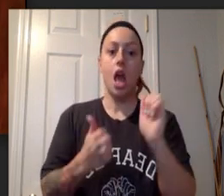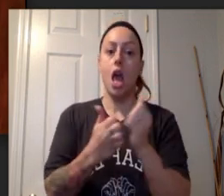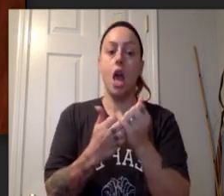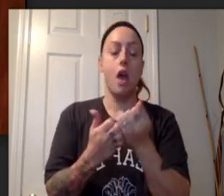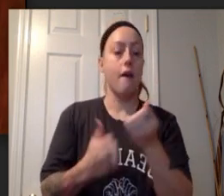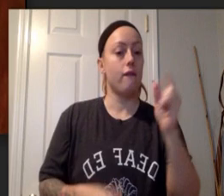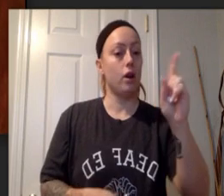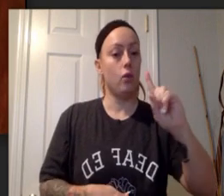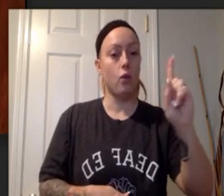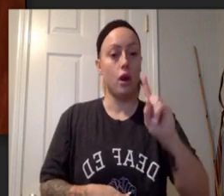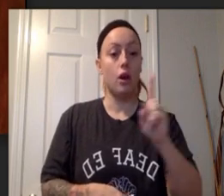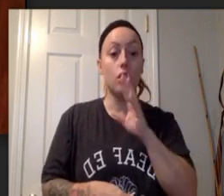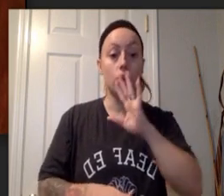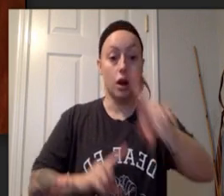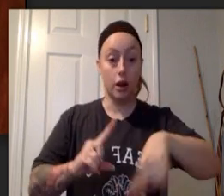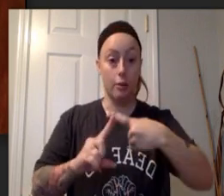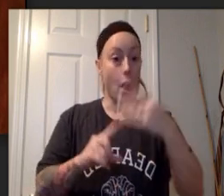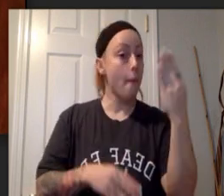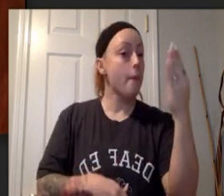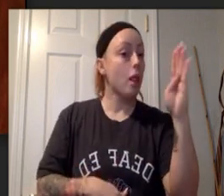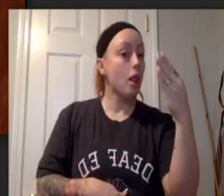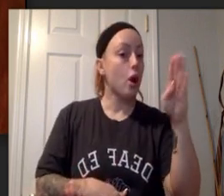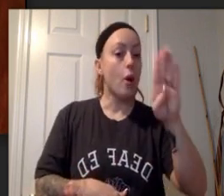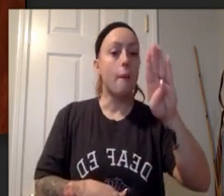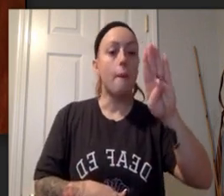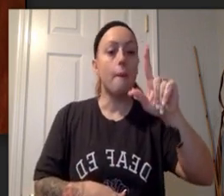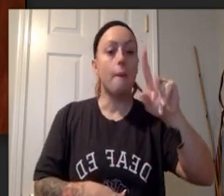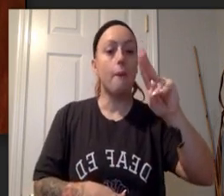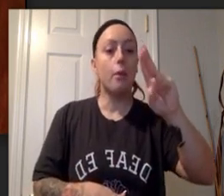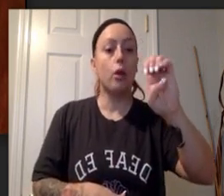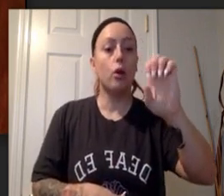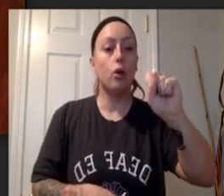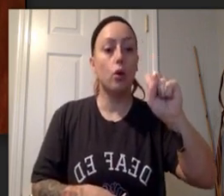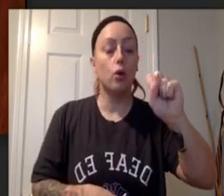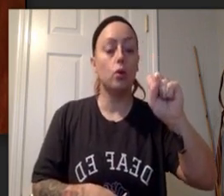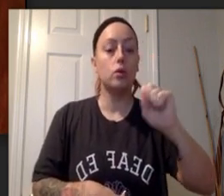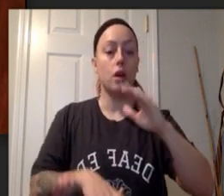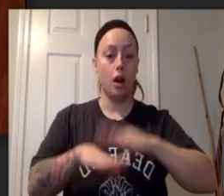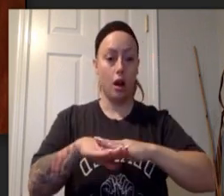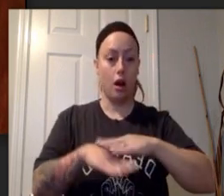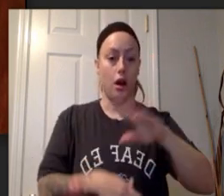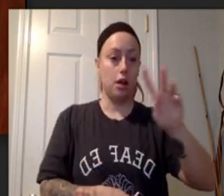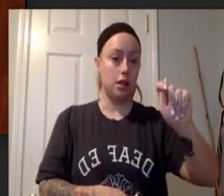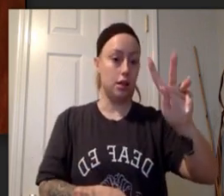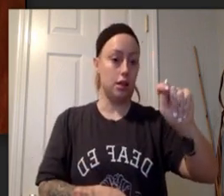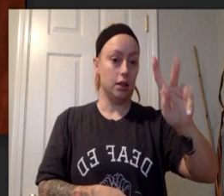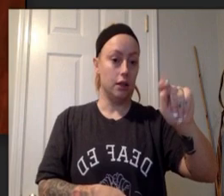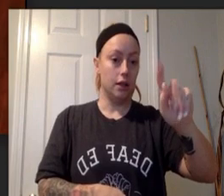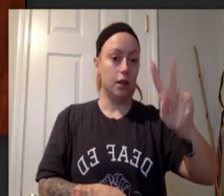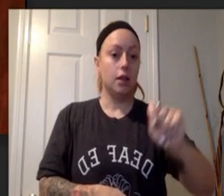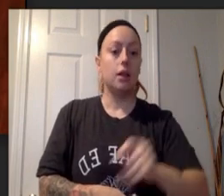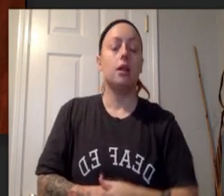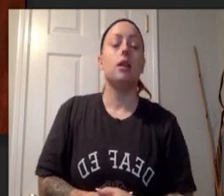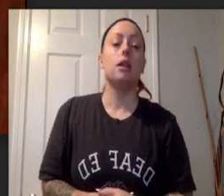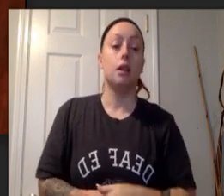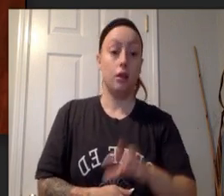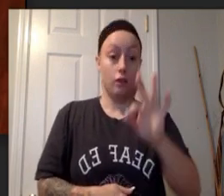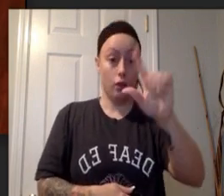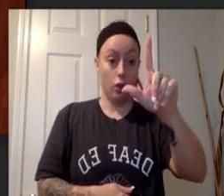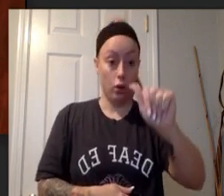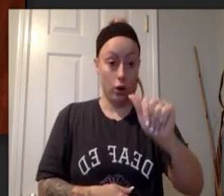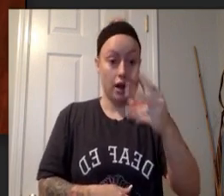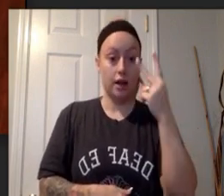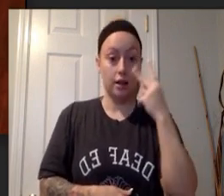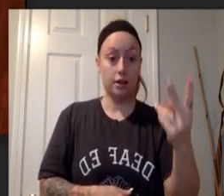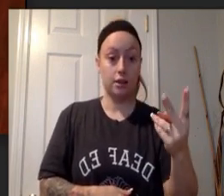about blues on TV. I saw a guy in Orlando wearing a hat that said "Stop selling fake perks," and the hat was blue, and that was like